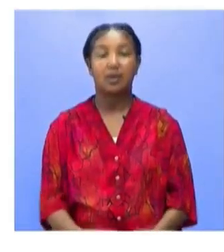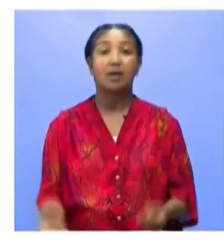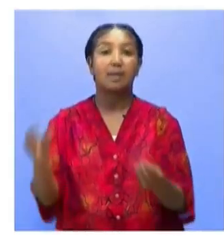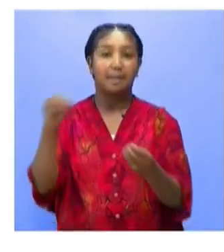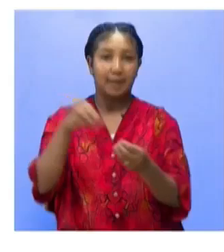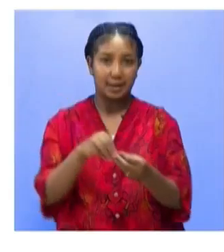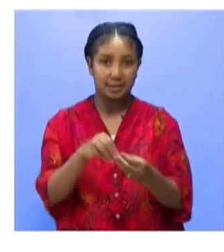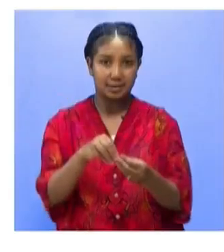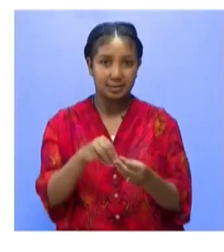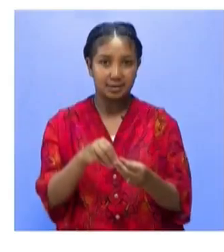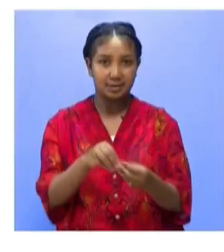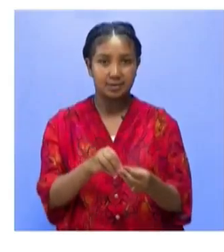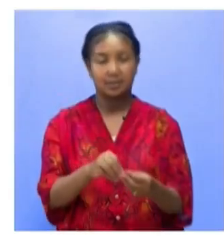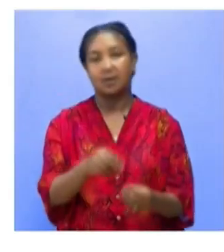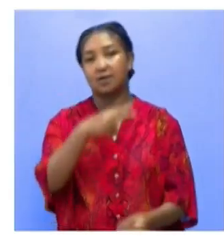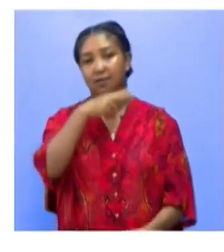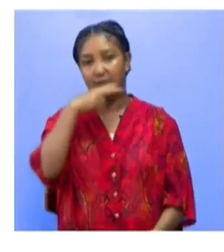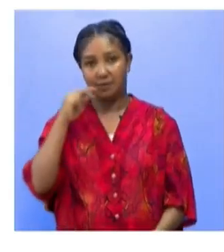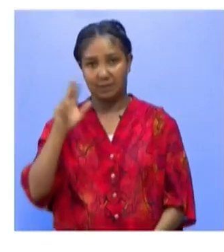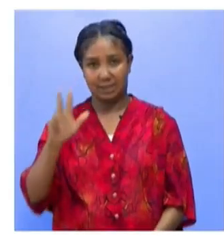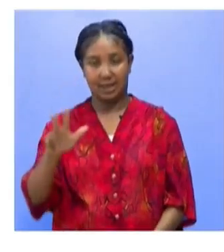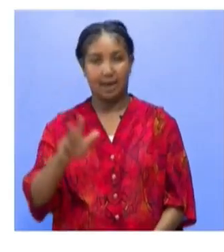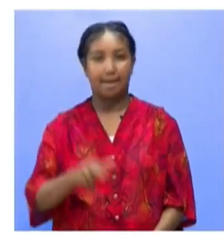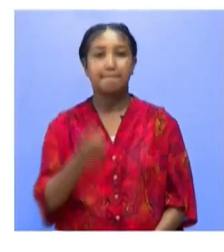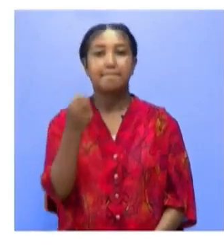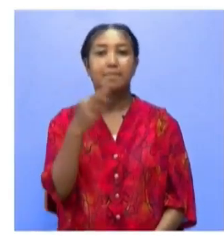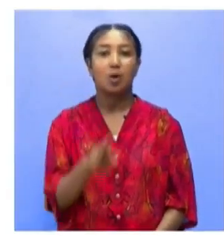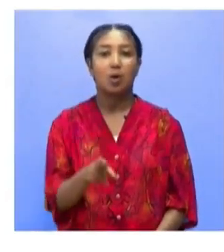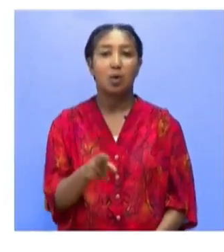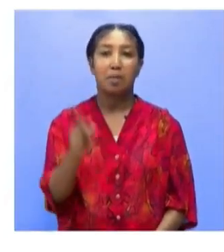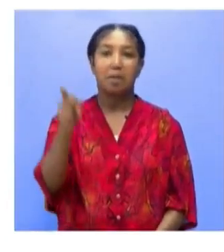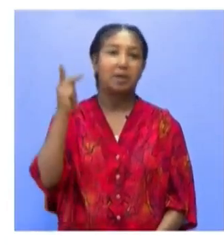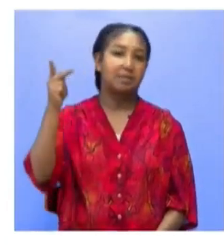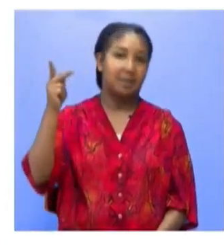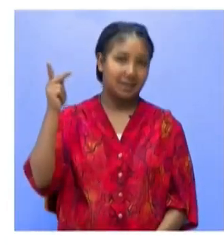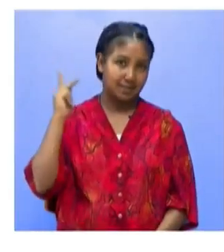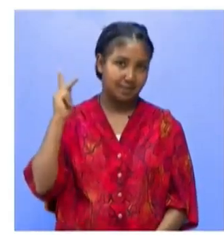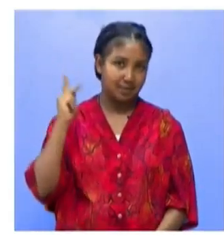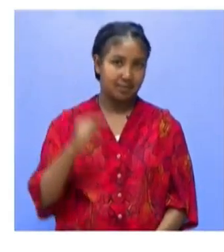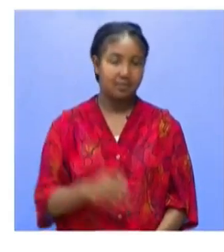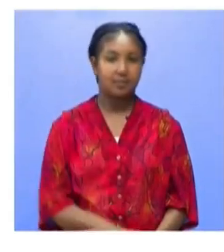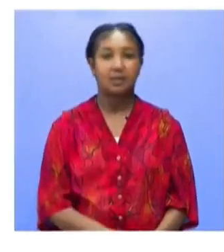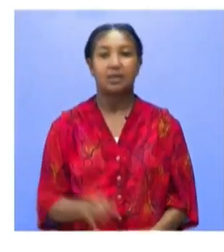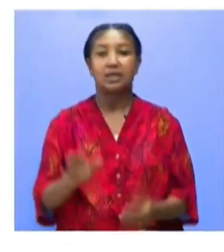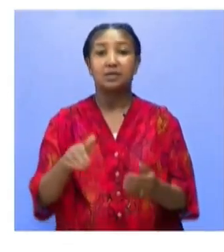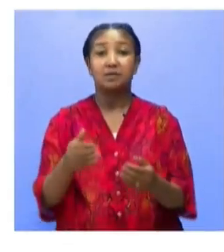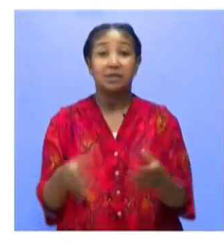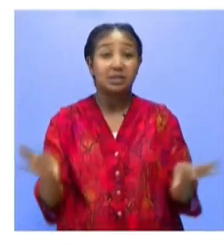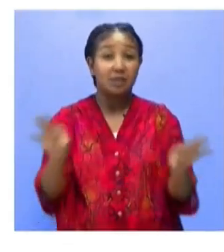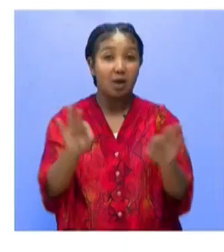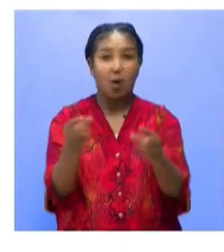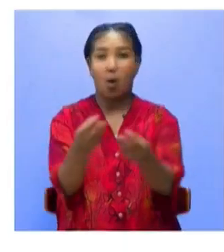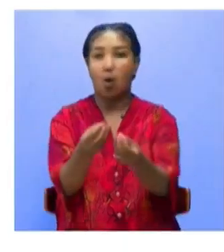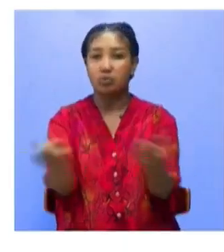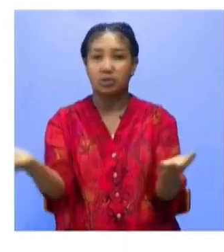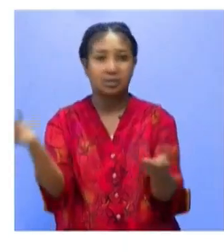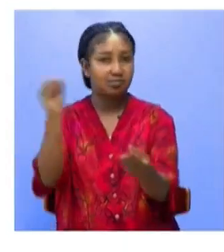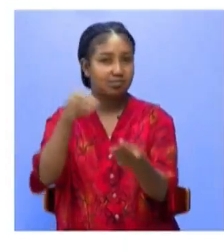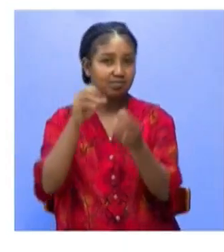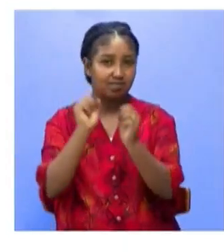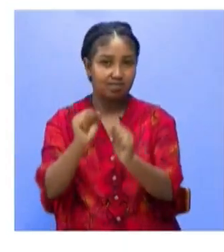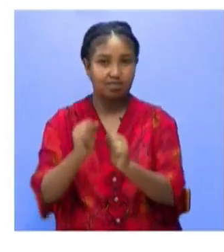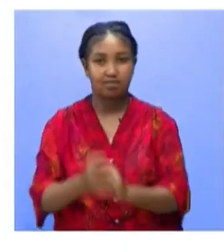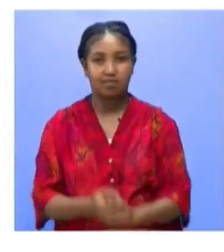Plus verb 3 or past participle. Then if necessary, you can add the object.